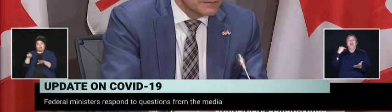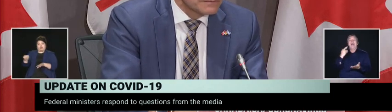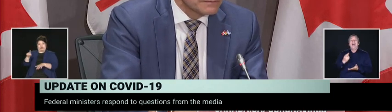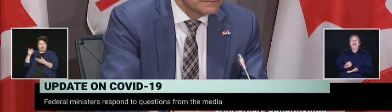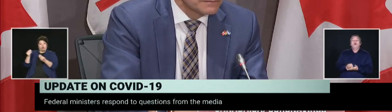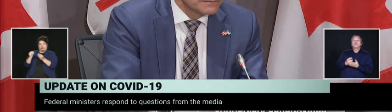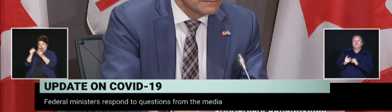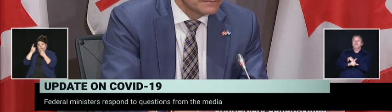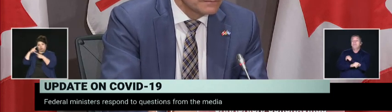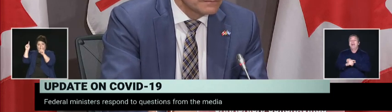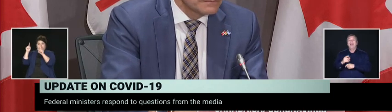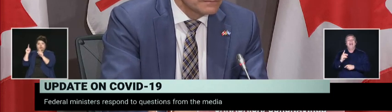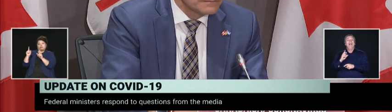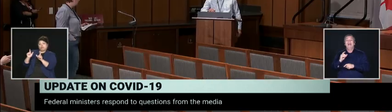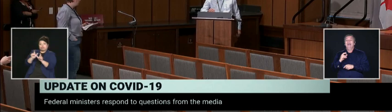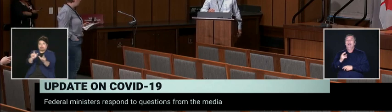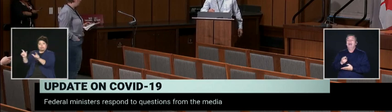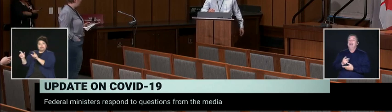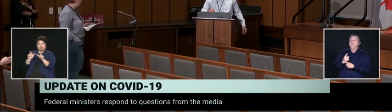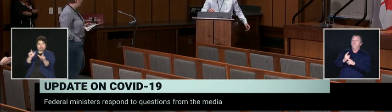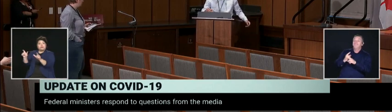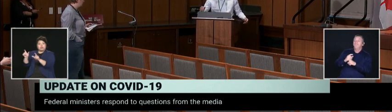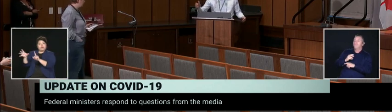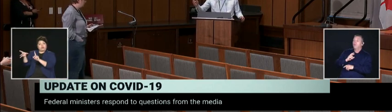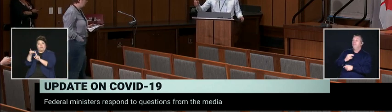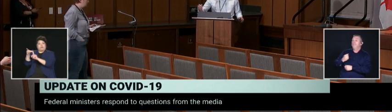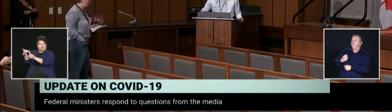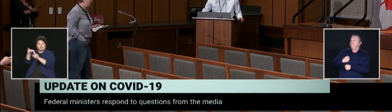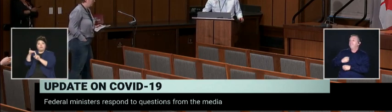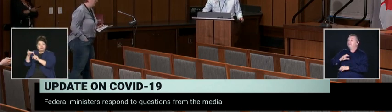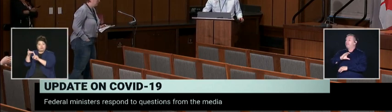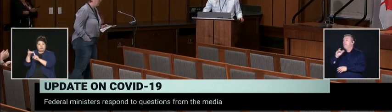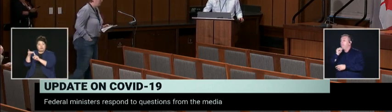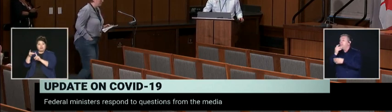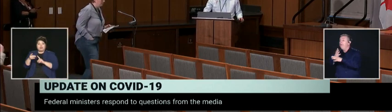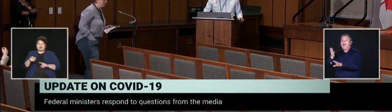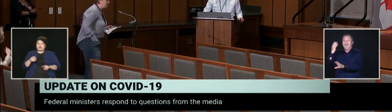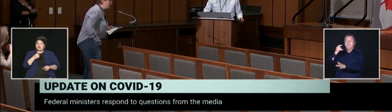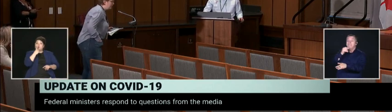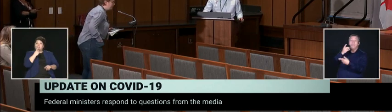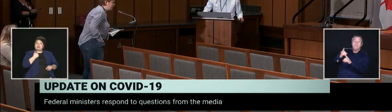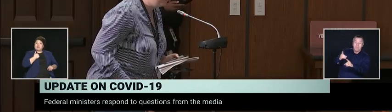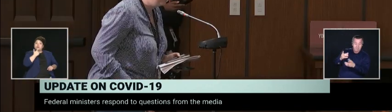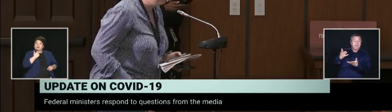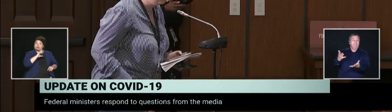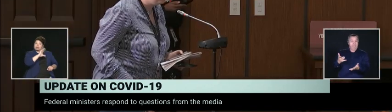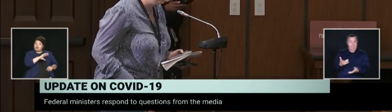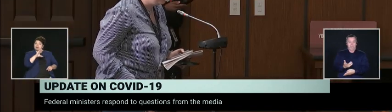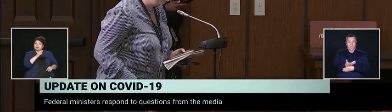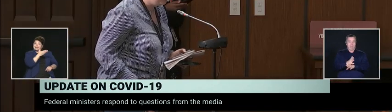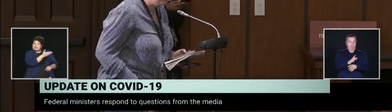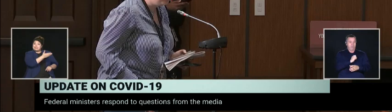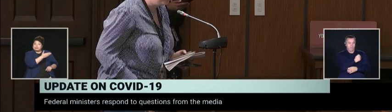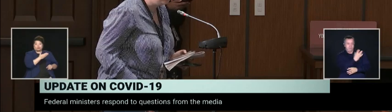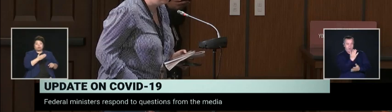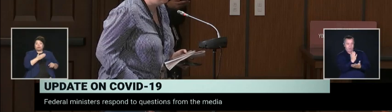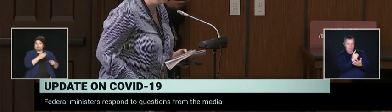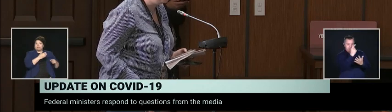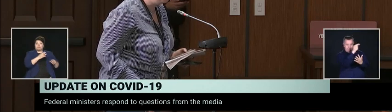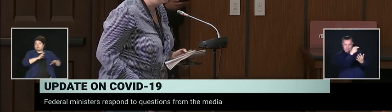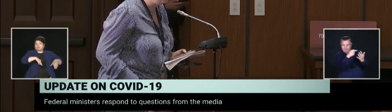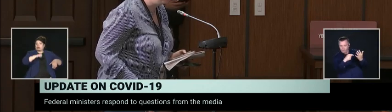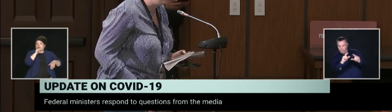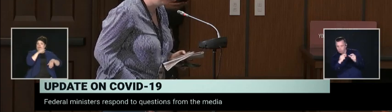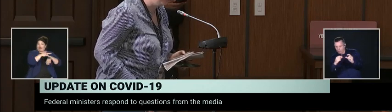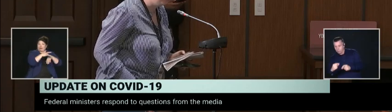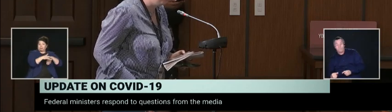pas disponibles. Merci, M. le ministre. We will now turn to the room, starting with Kelsey from Reuters. Thank you very much for taking our questions. My